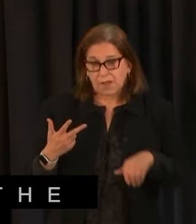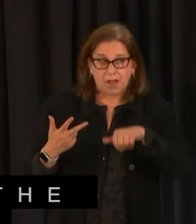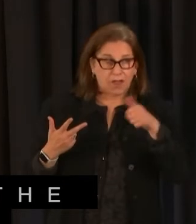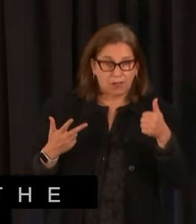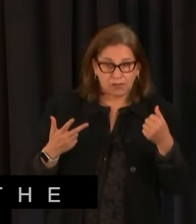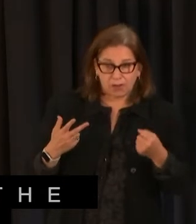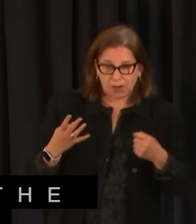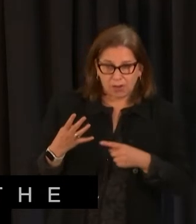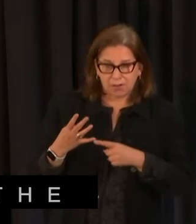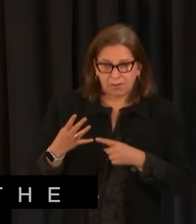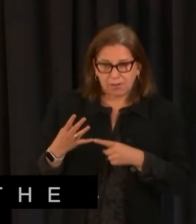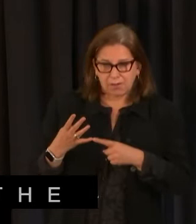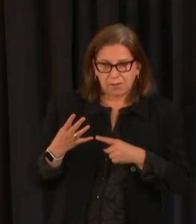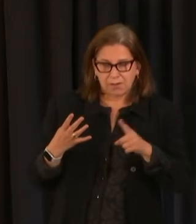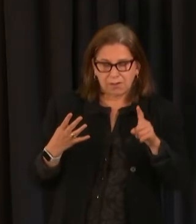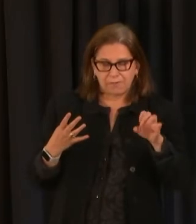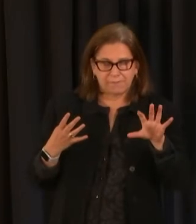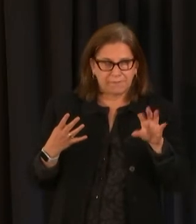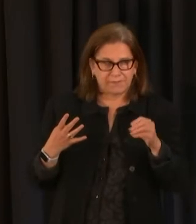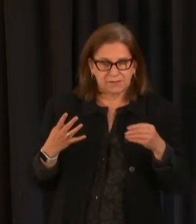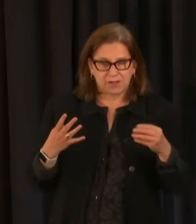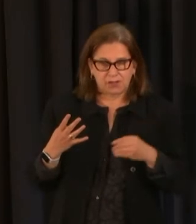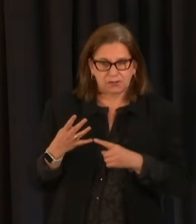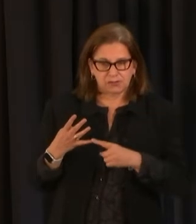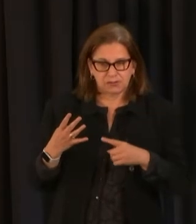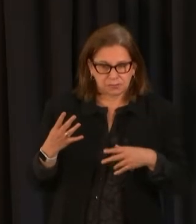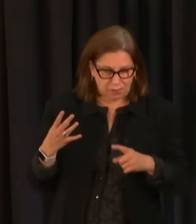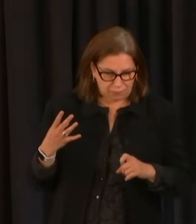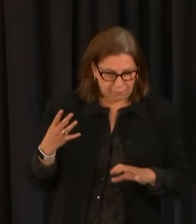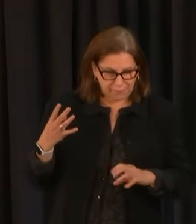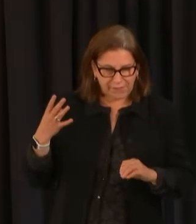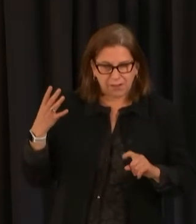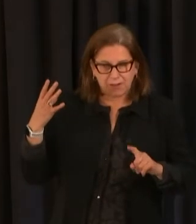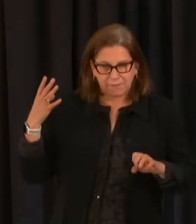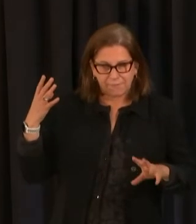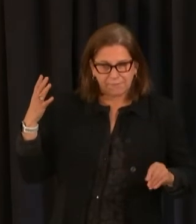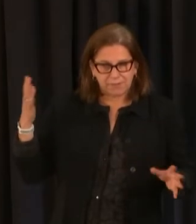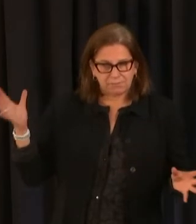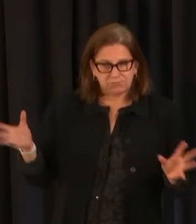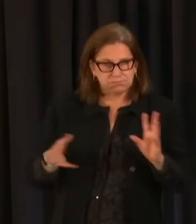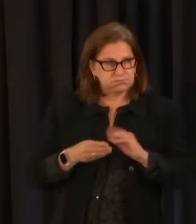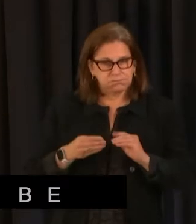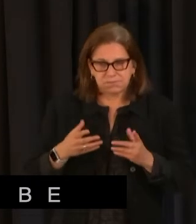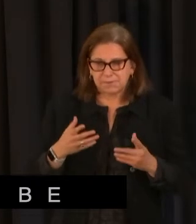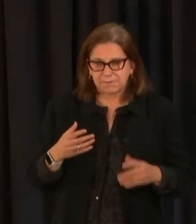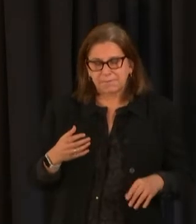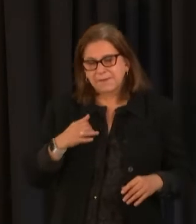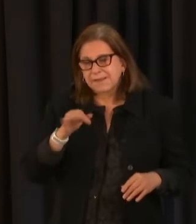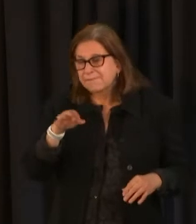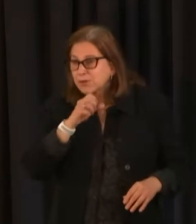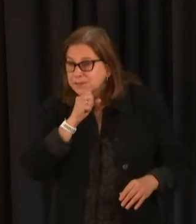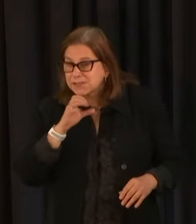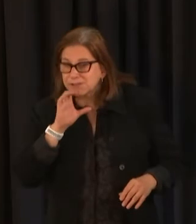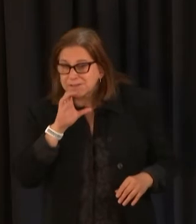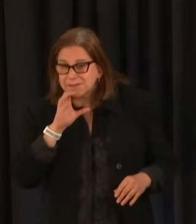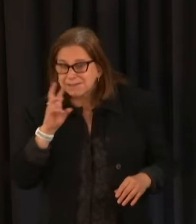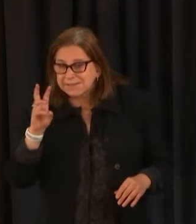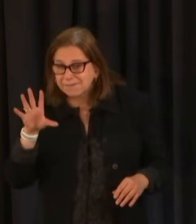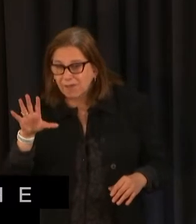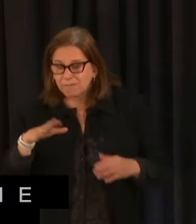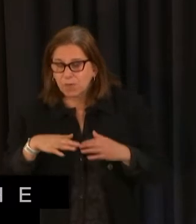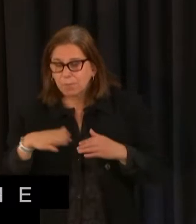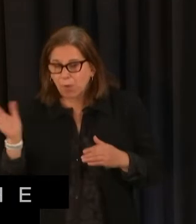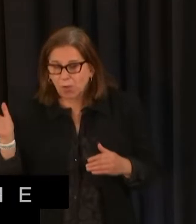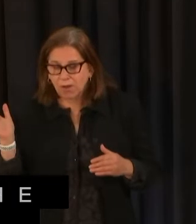the household will be $150. Now, if there is a senior, a person who is 65 years old